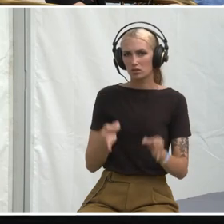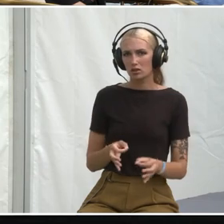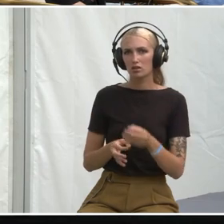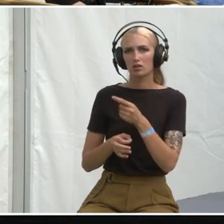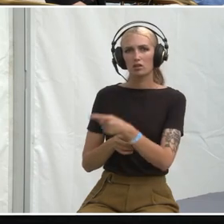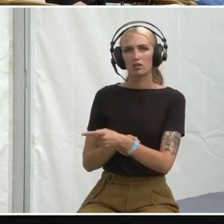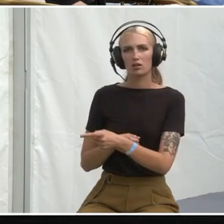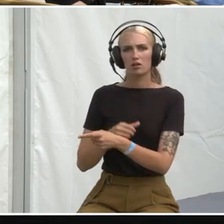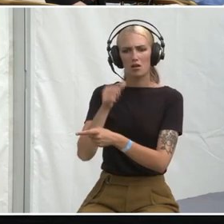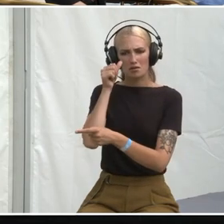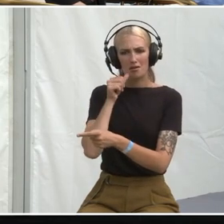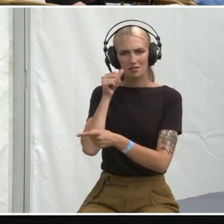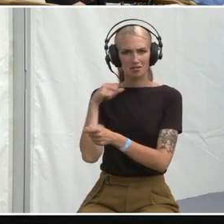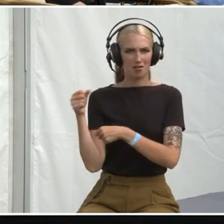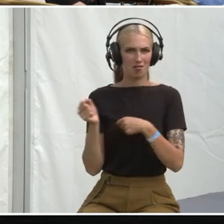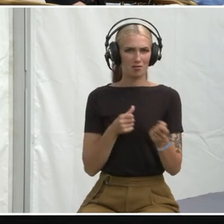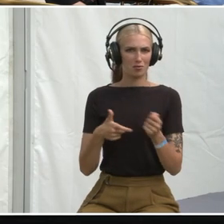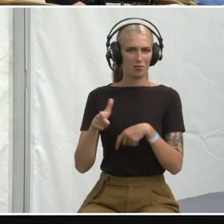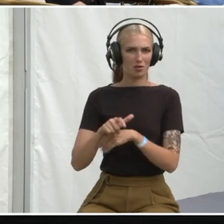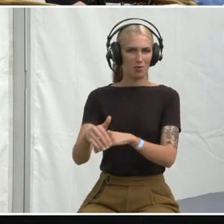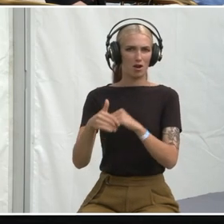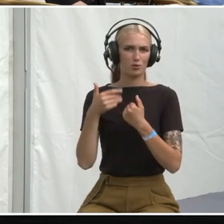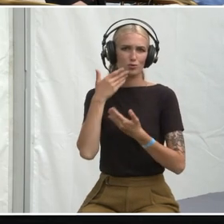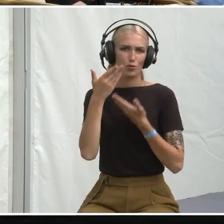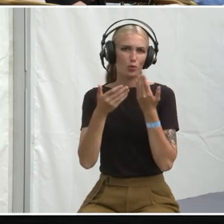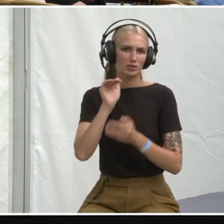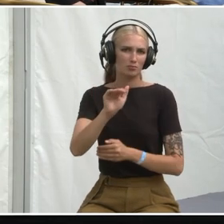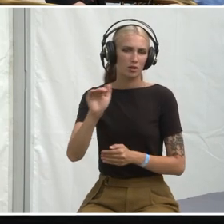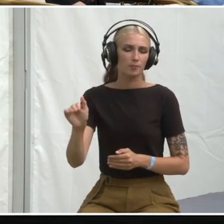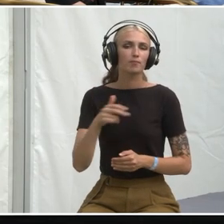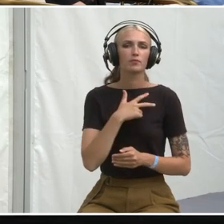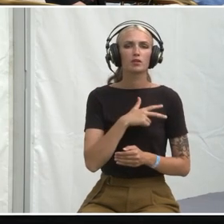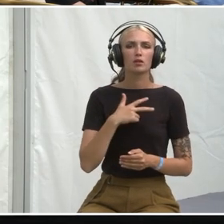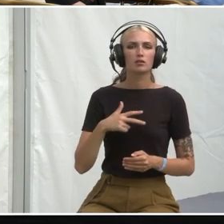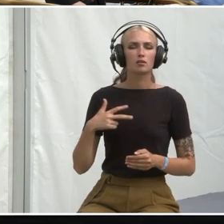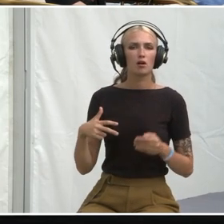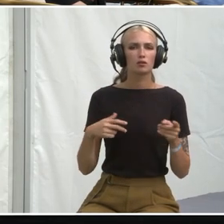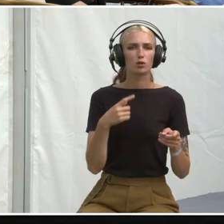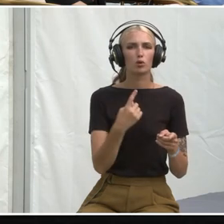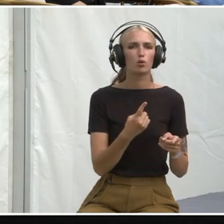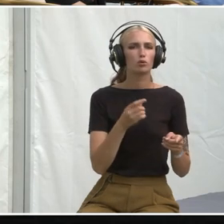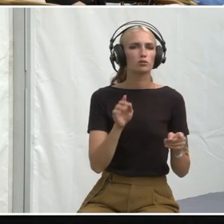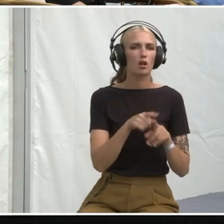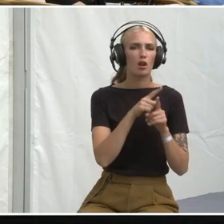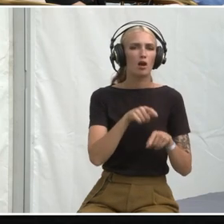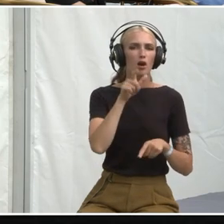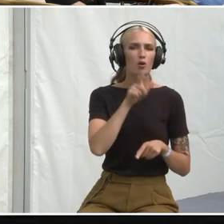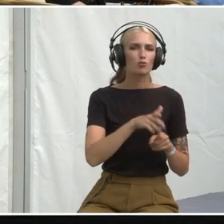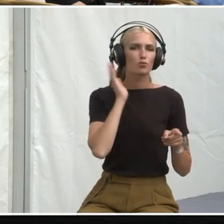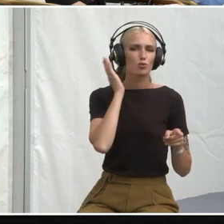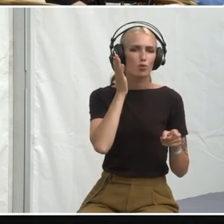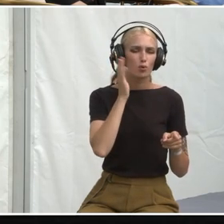for asking for help more than men has. There's a famous singer in Denmark called Tobias Rahim, and he